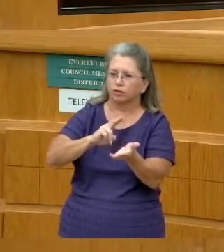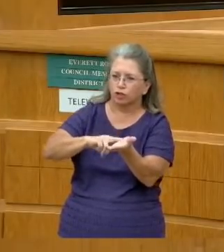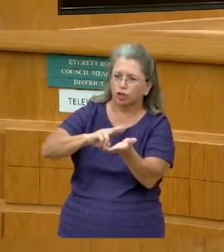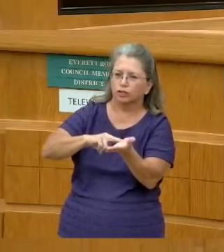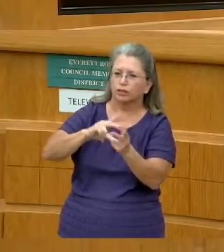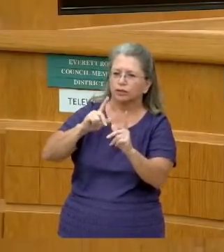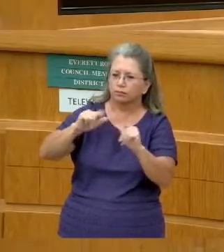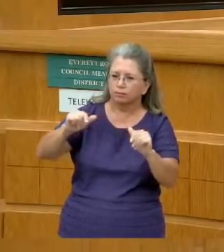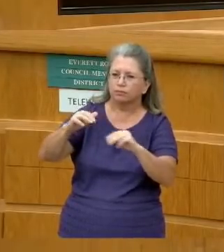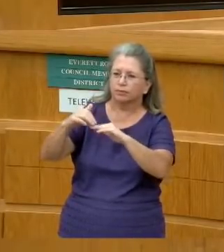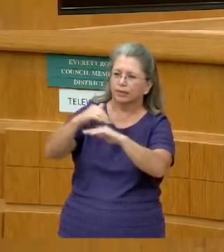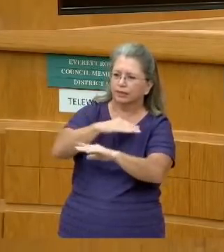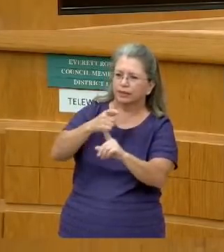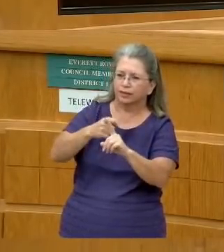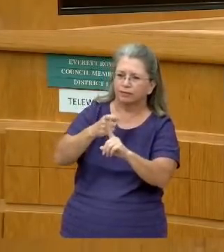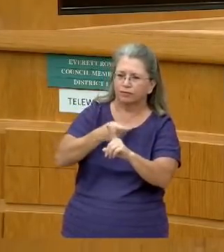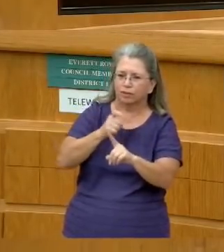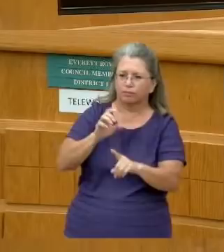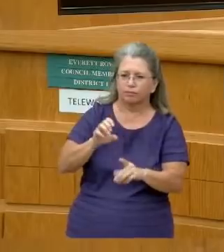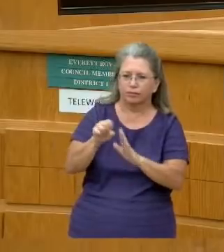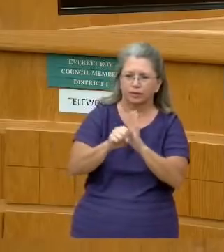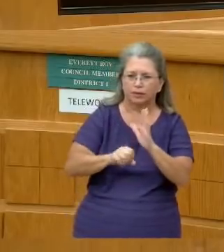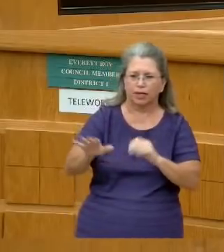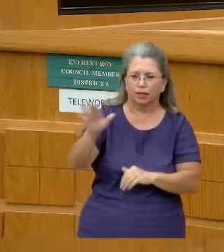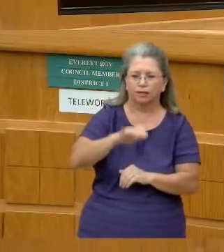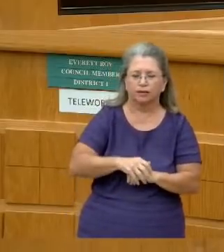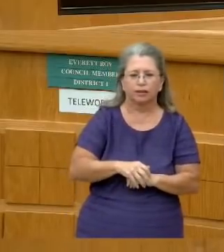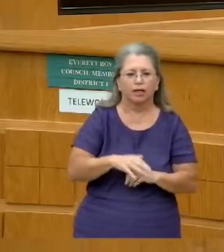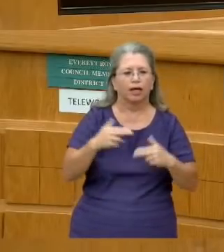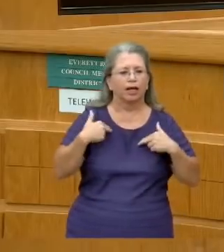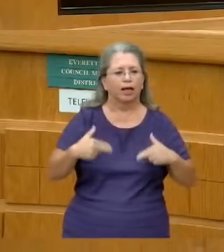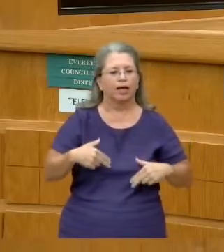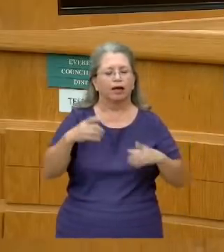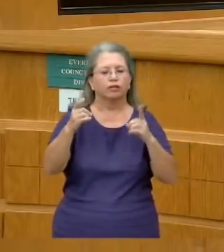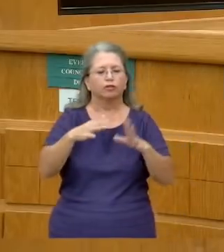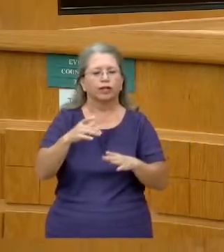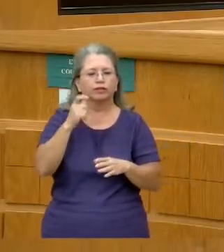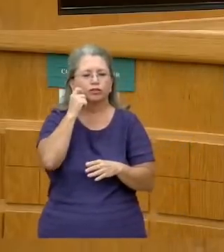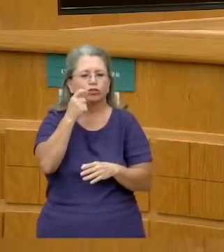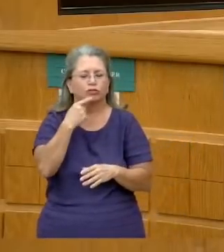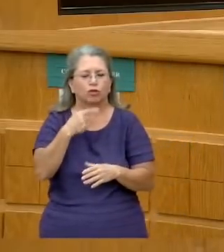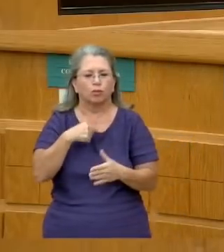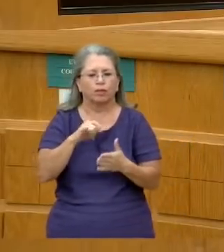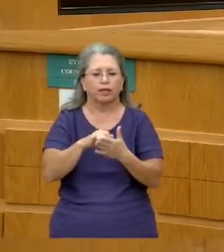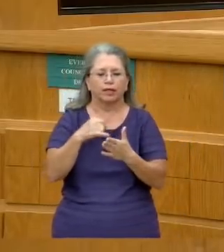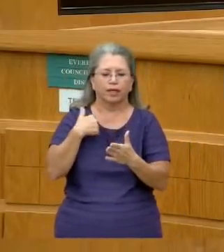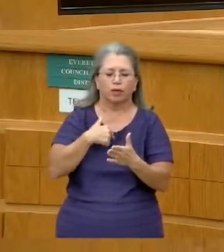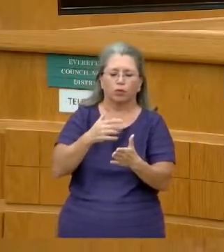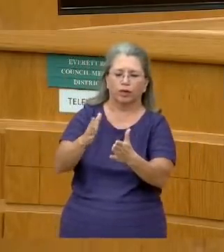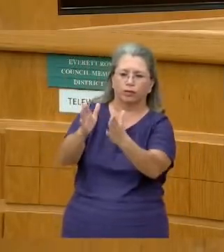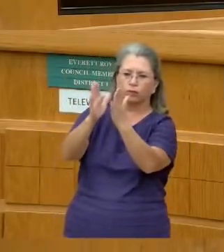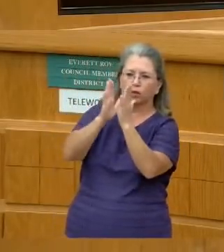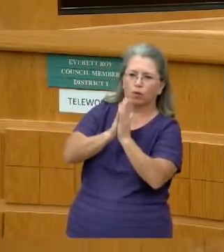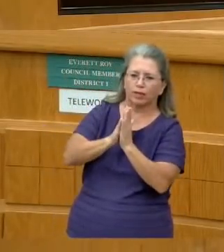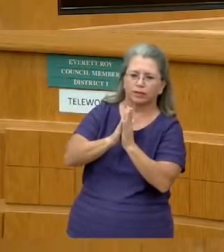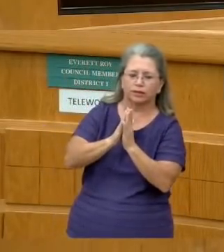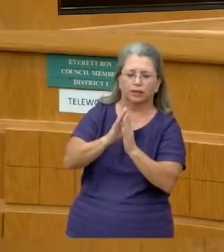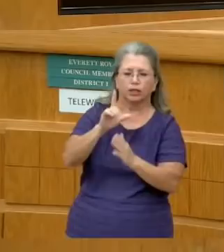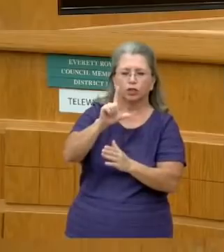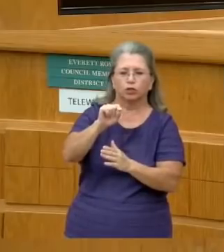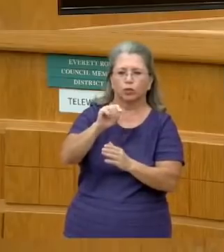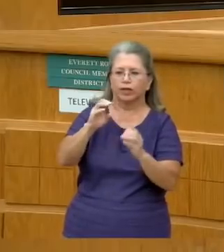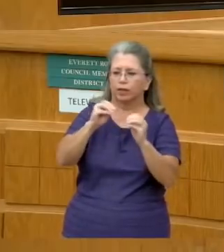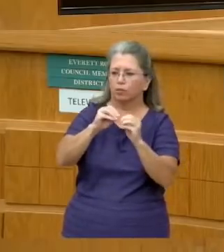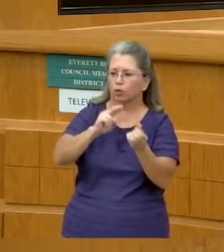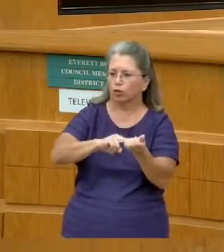such. So the health director told me a little bit ago that we have a request in for another 20 nurses. So